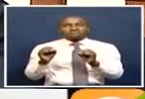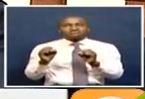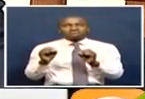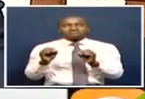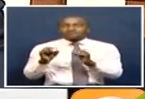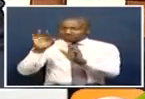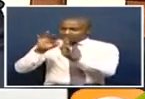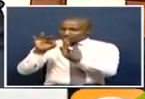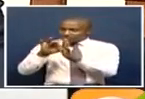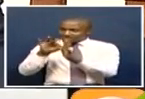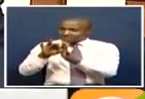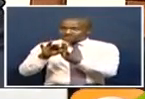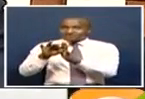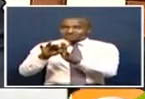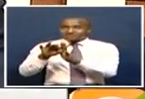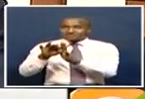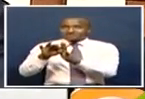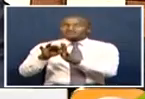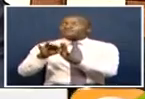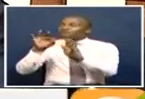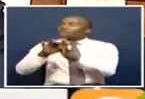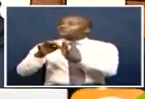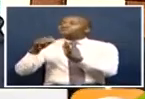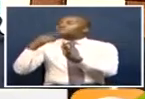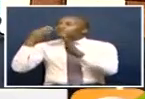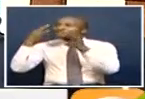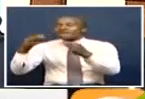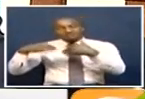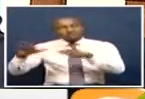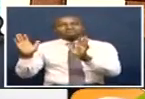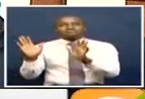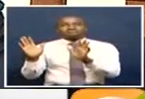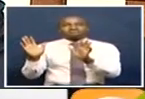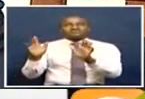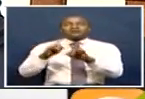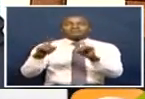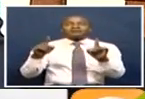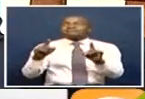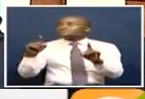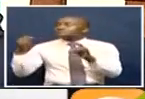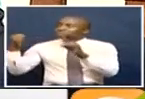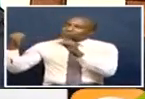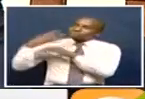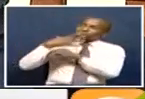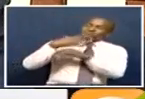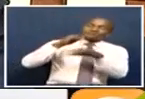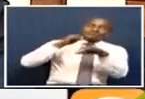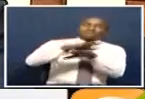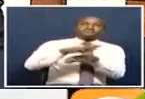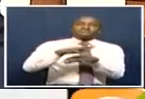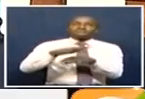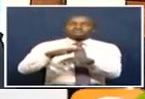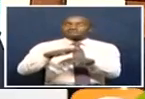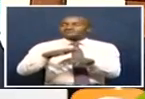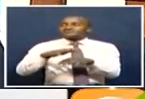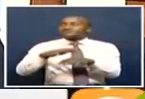Voters become, vote to whoever you want. But don't be incited. Don't heckle